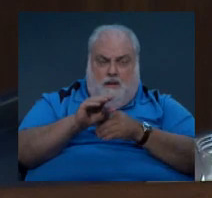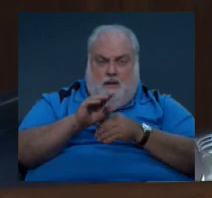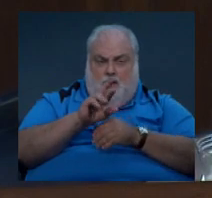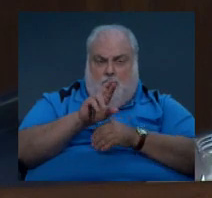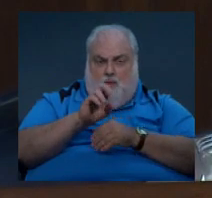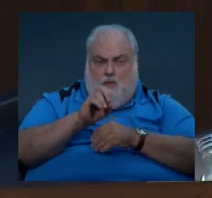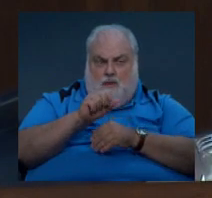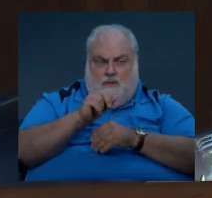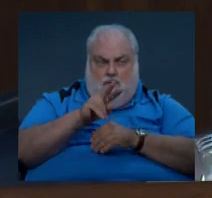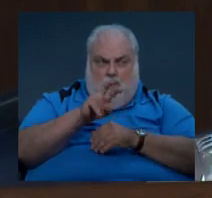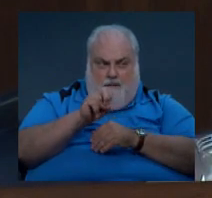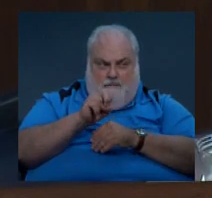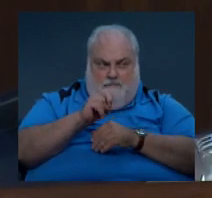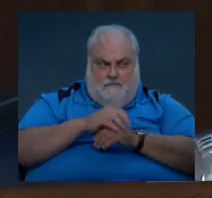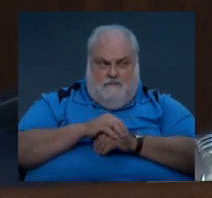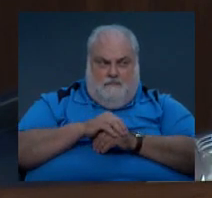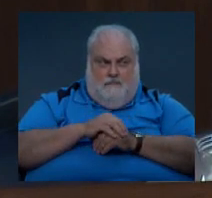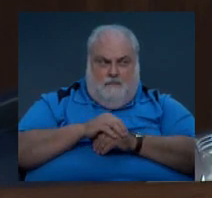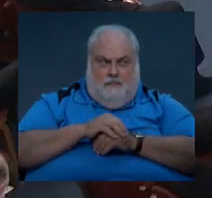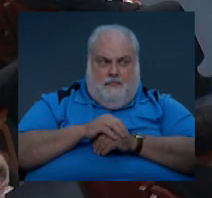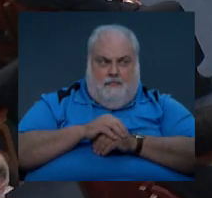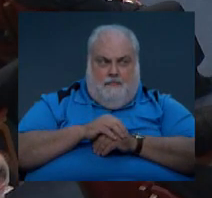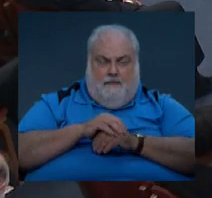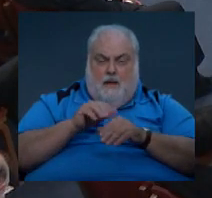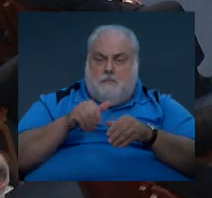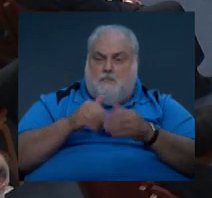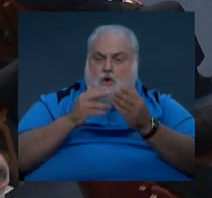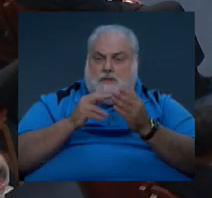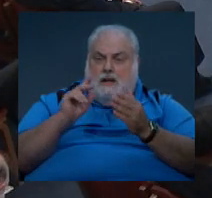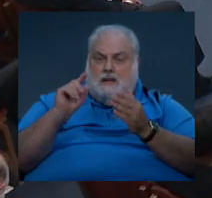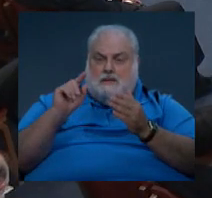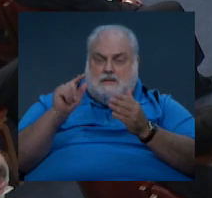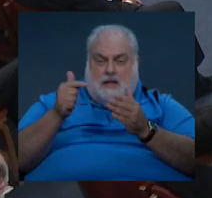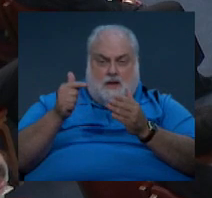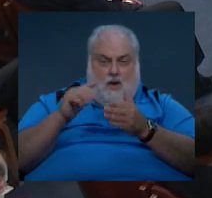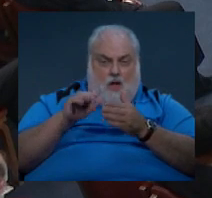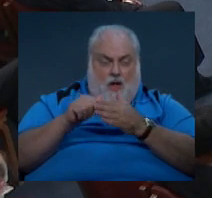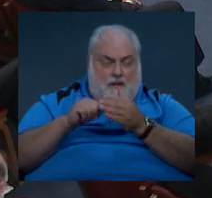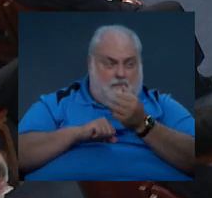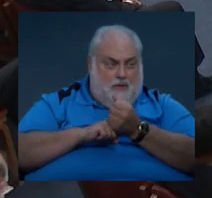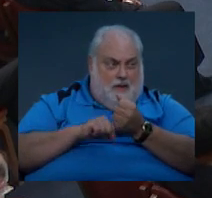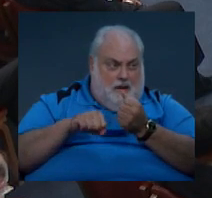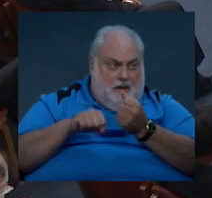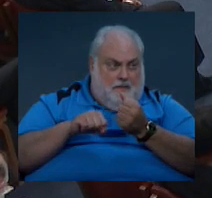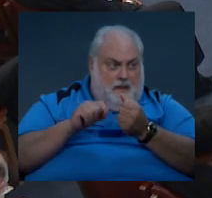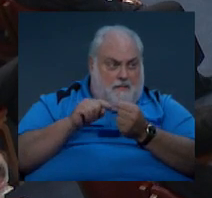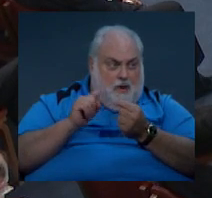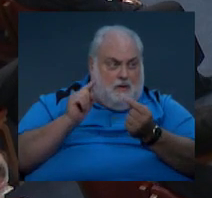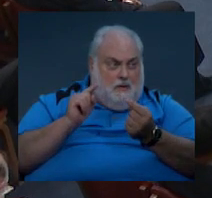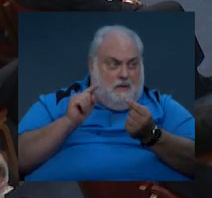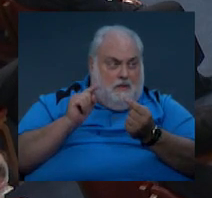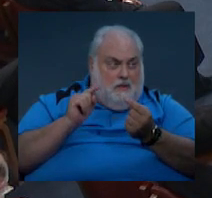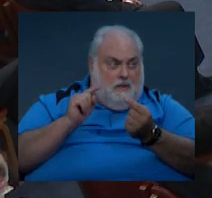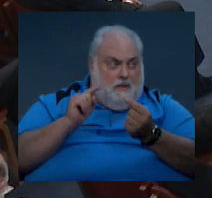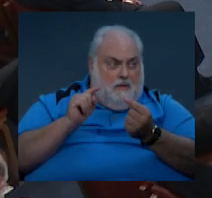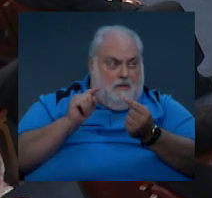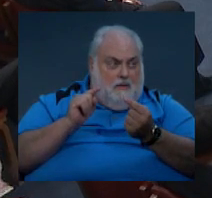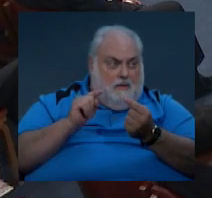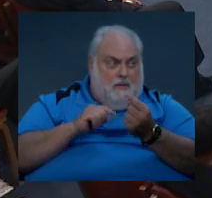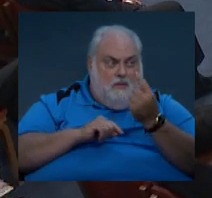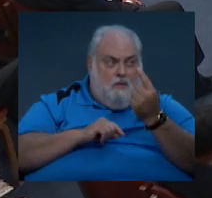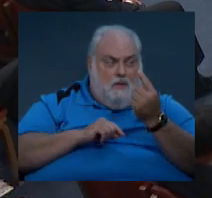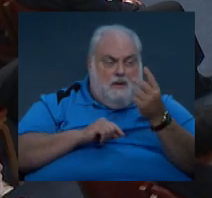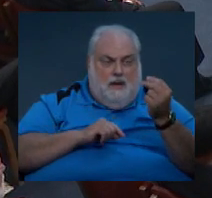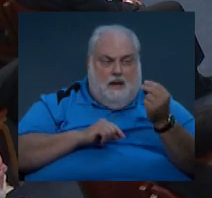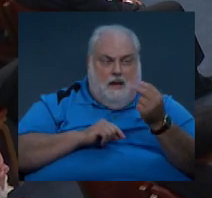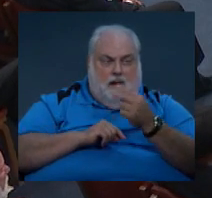reserve. There's a motion. Is there a second? All those in favor, please say aye. Aye. All those opposed, please say nay.